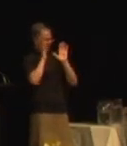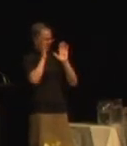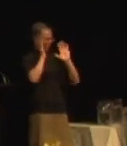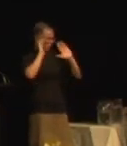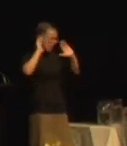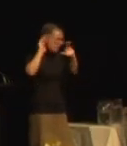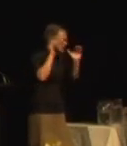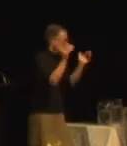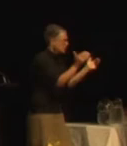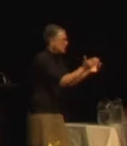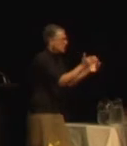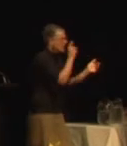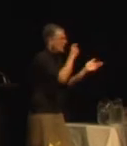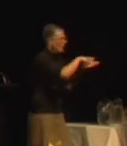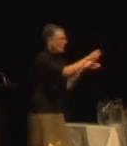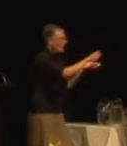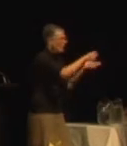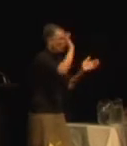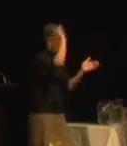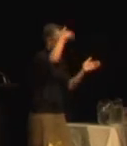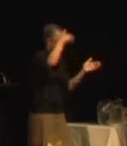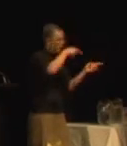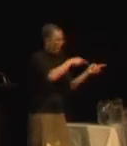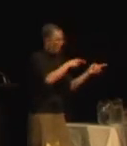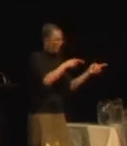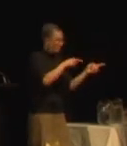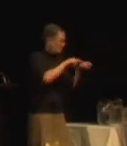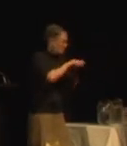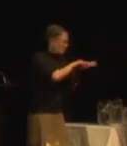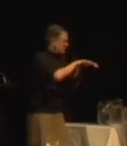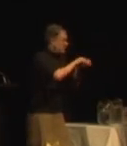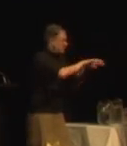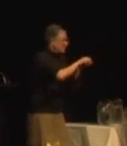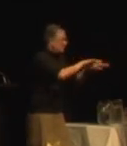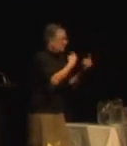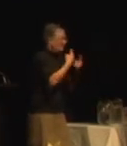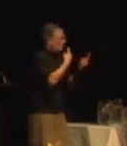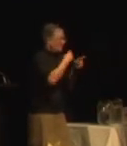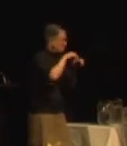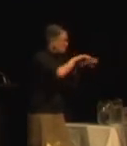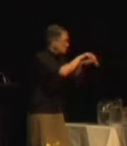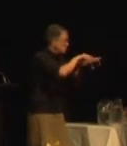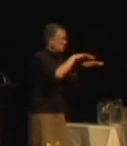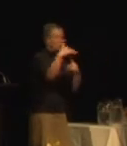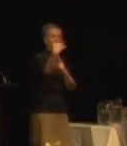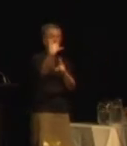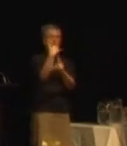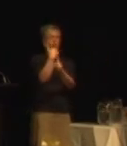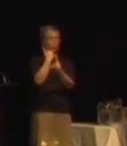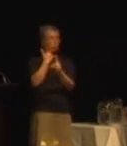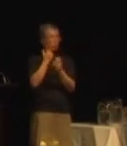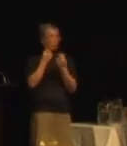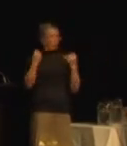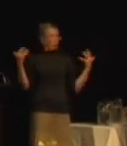Trump's campaign, we're still grappling with the extent to which tides of misinformation on social media influence voting behaviour.